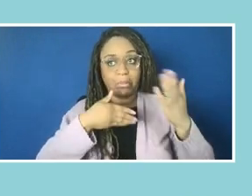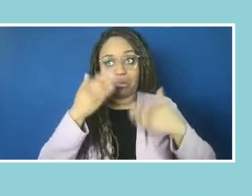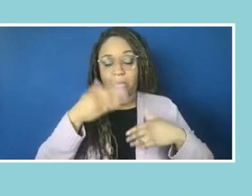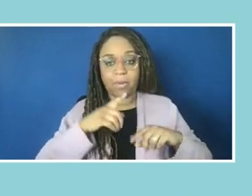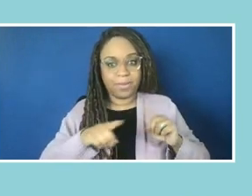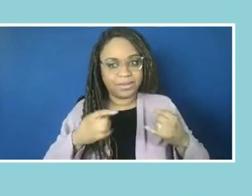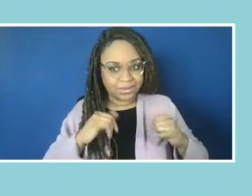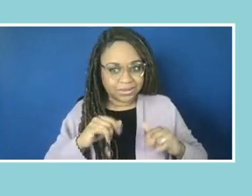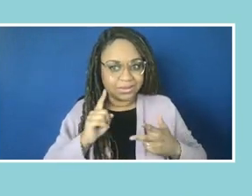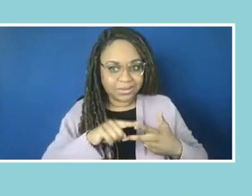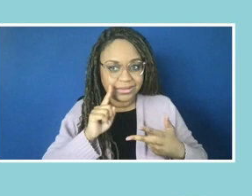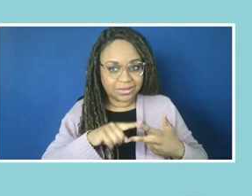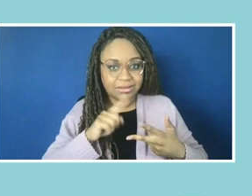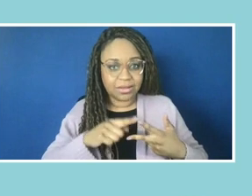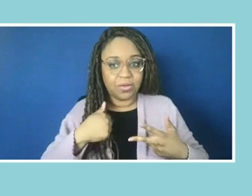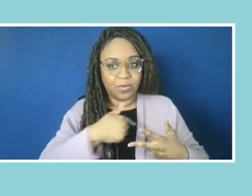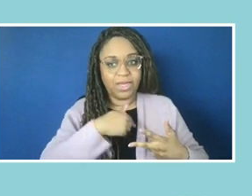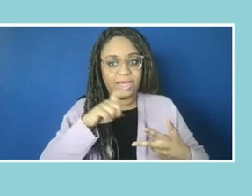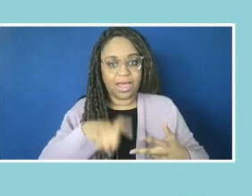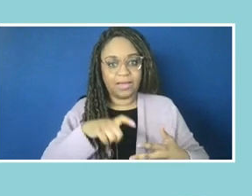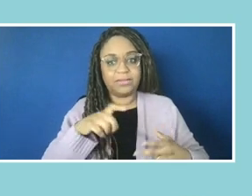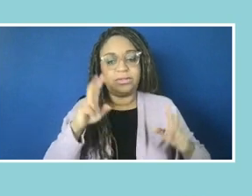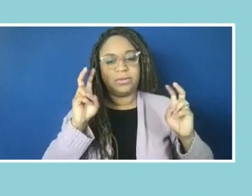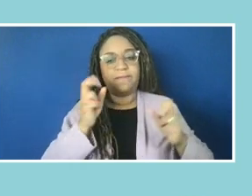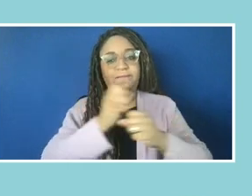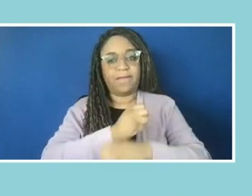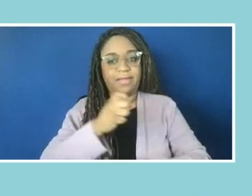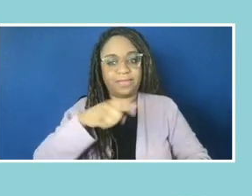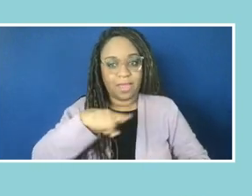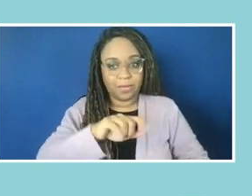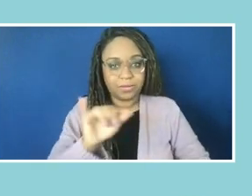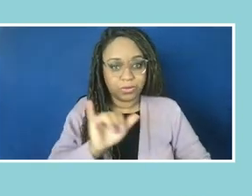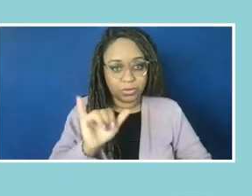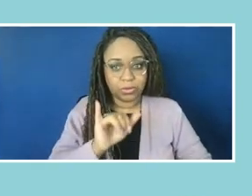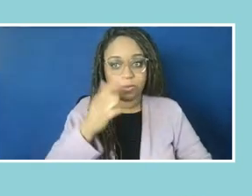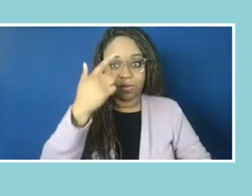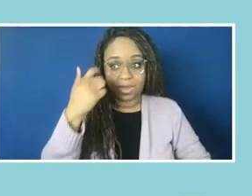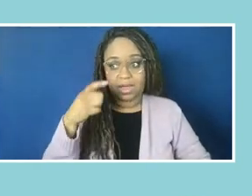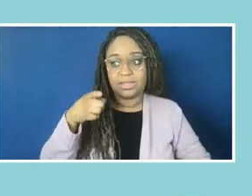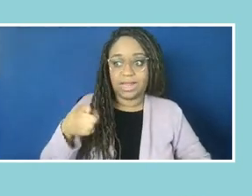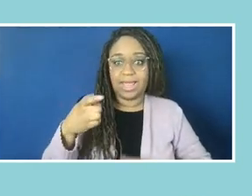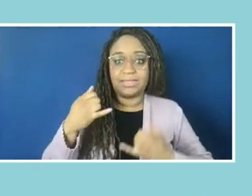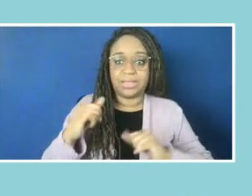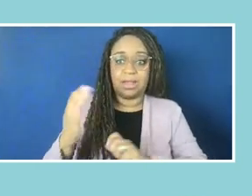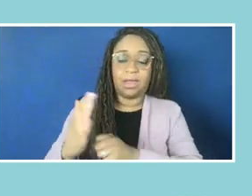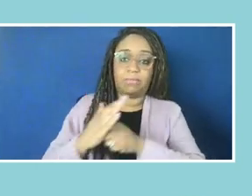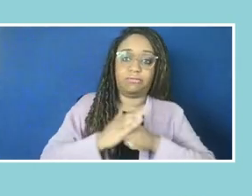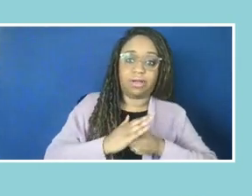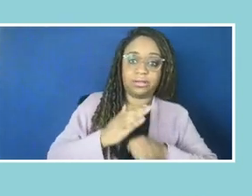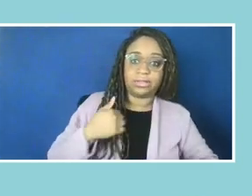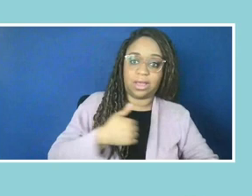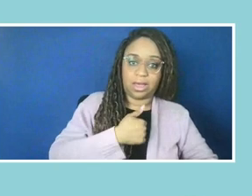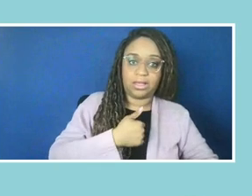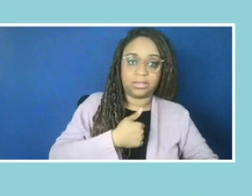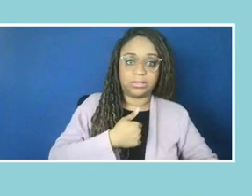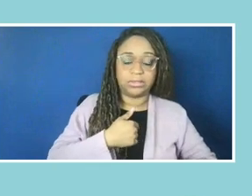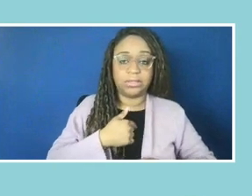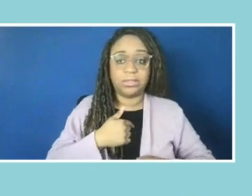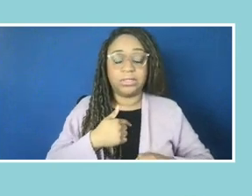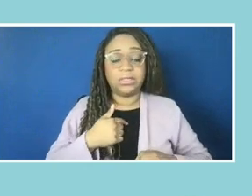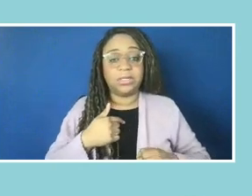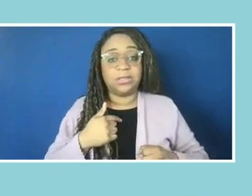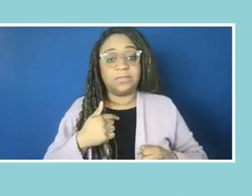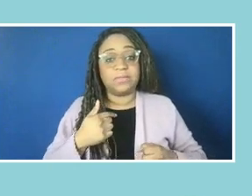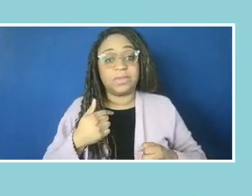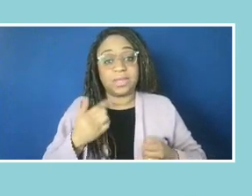does put their boot on them, on us as a people, probably a lot more effectively than some of the folks you mess around